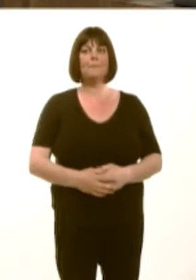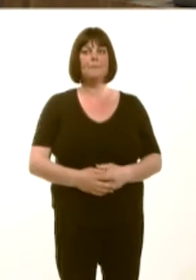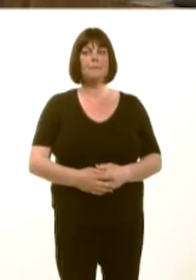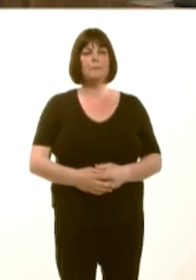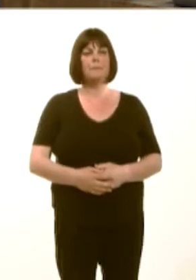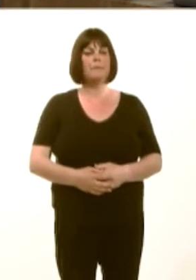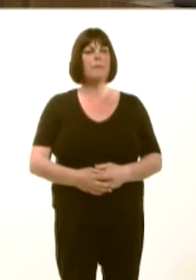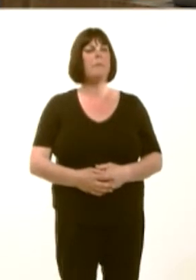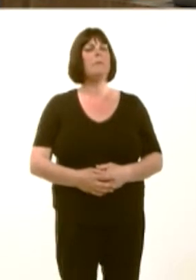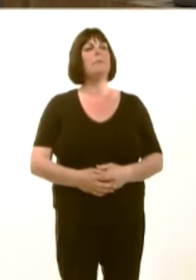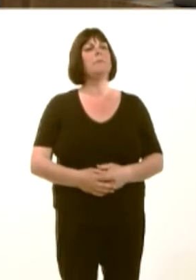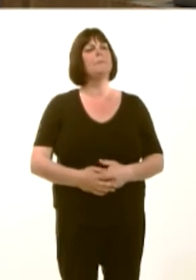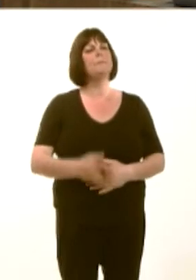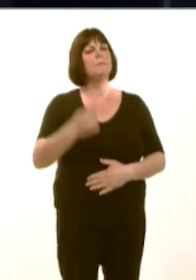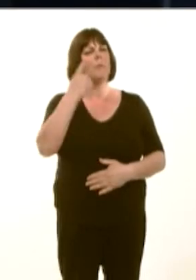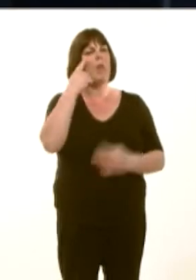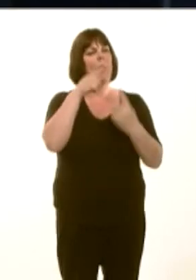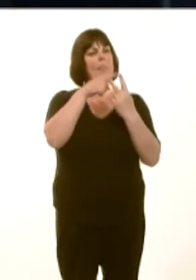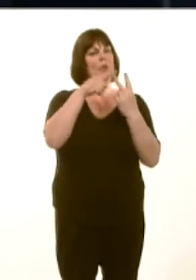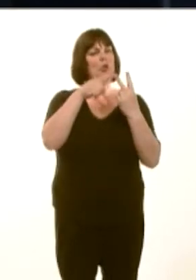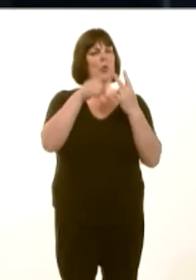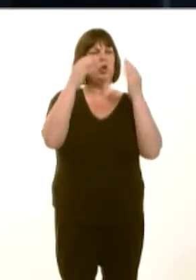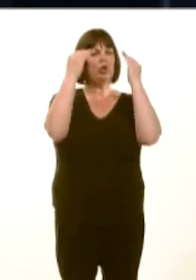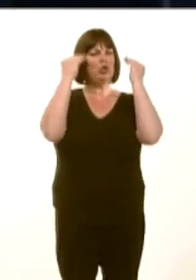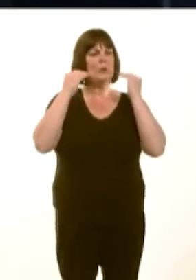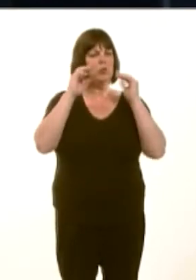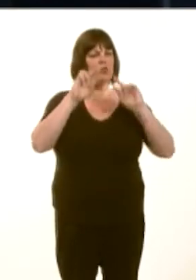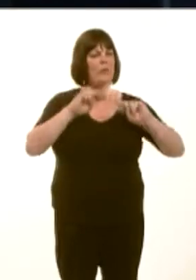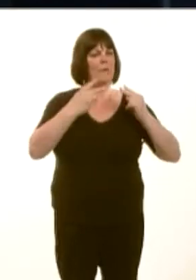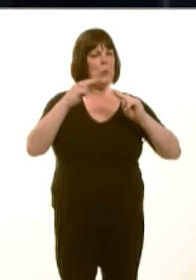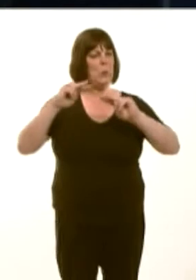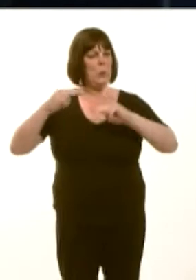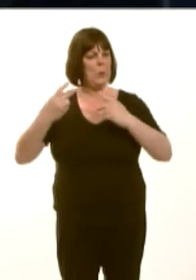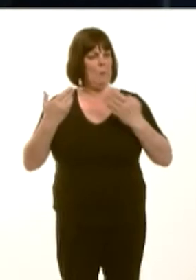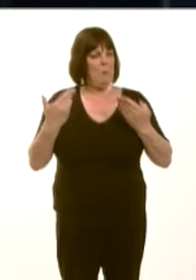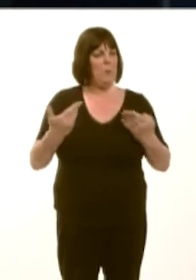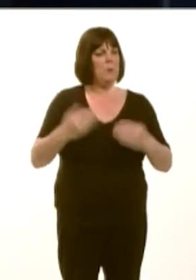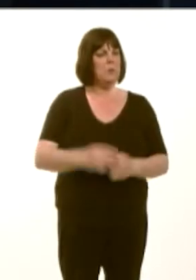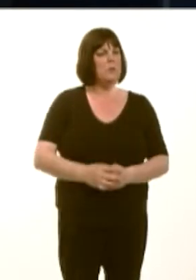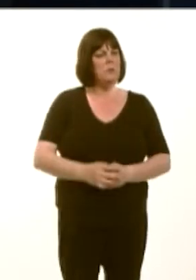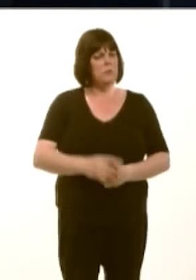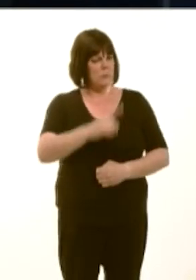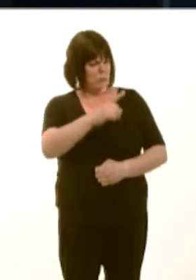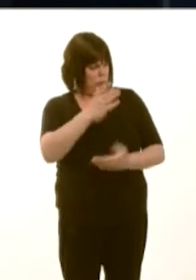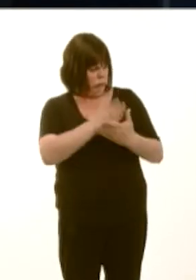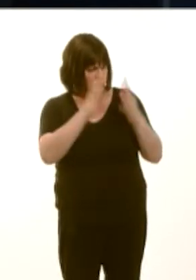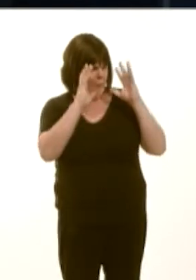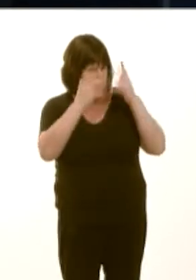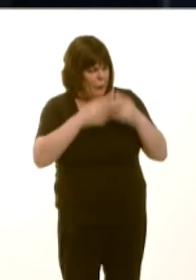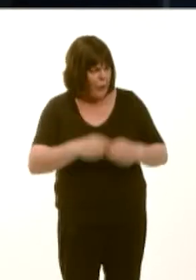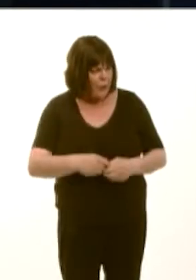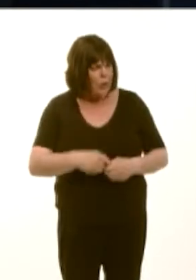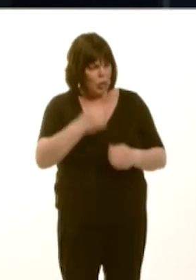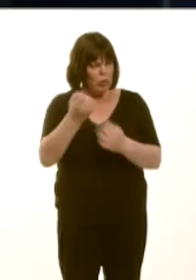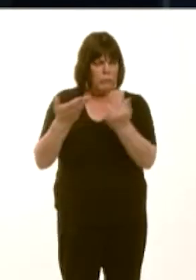But isn't it the case that there are two judicial reviews ongoing at present, and isn't that cause of concern and even more of a reason for you to step